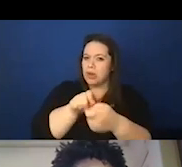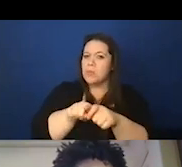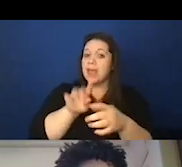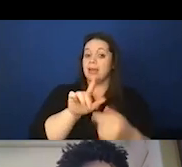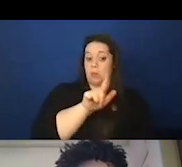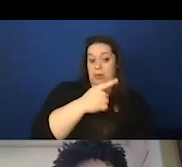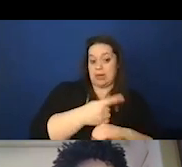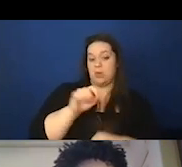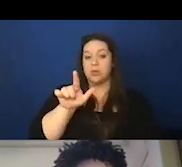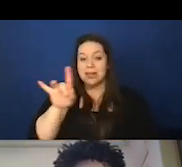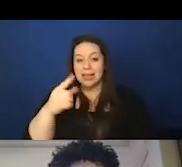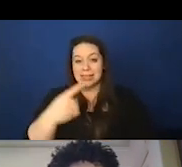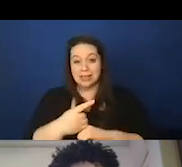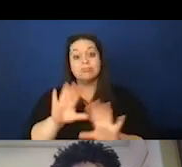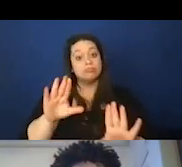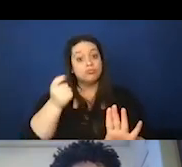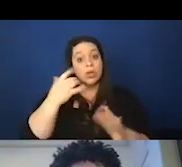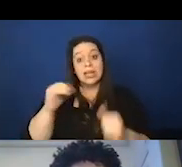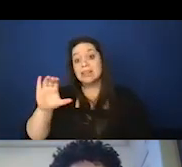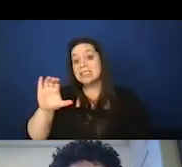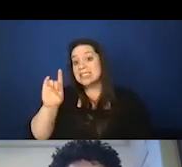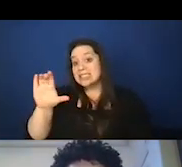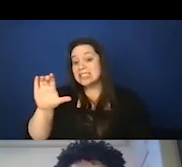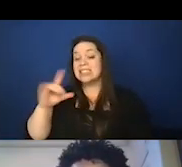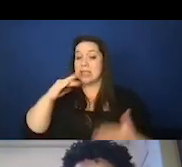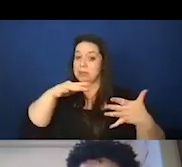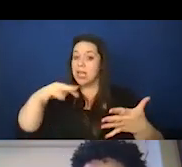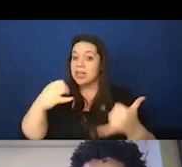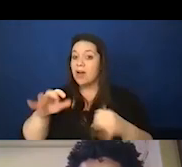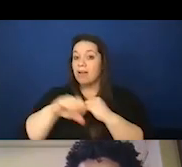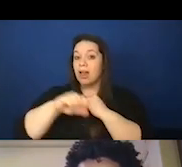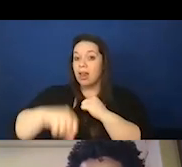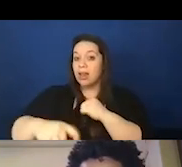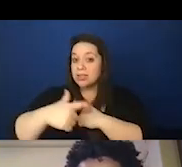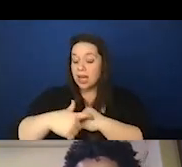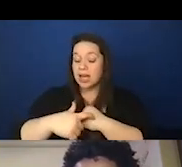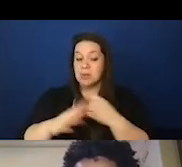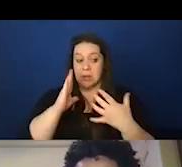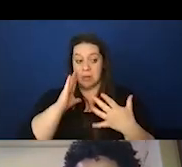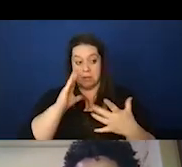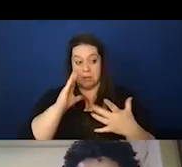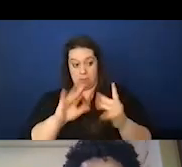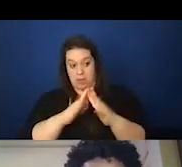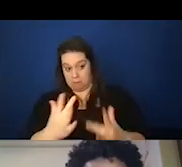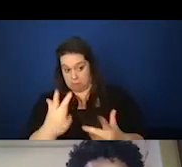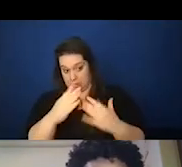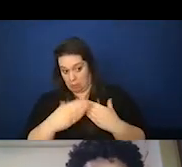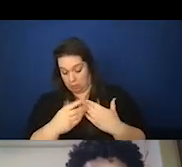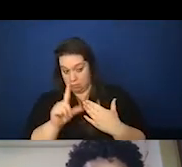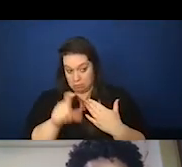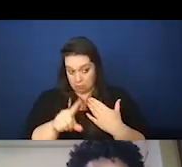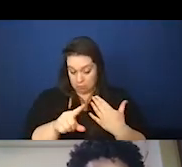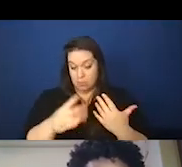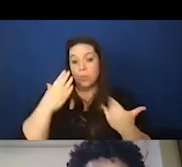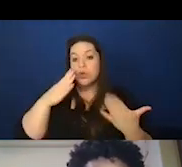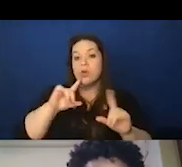studying whether if we lengthen the time period, would people have a problem? And so we don't know the data